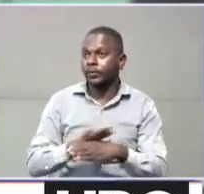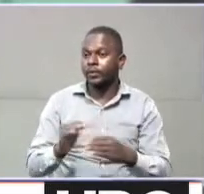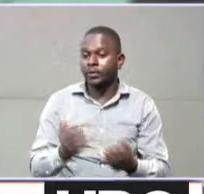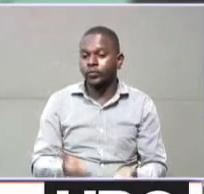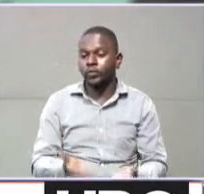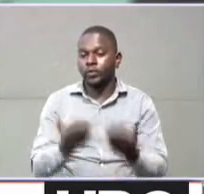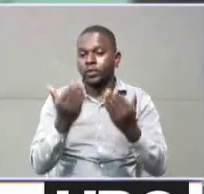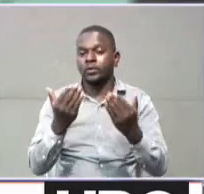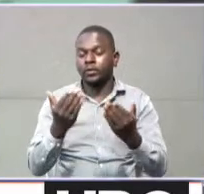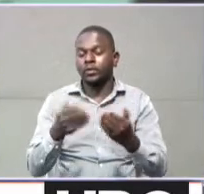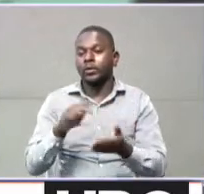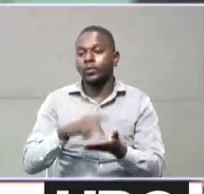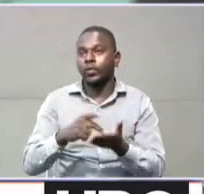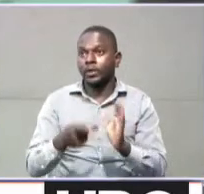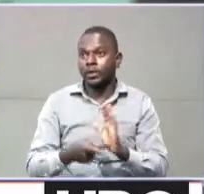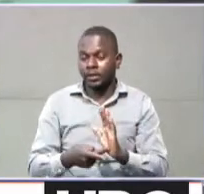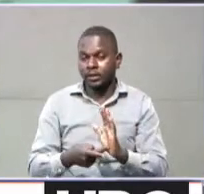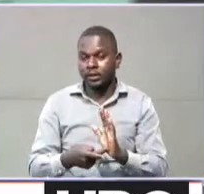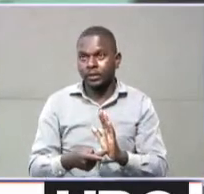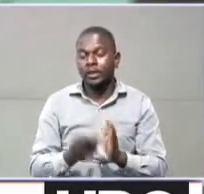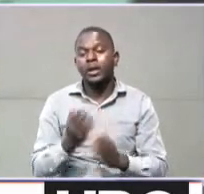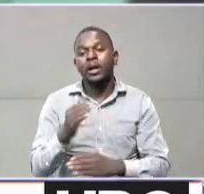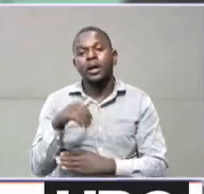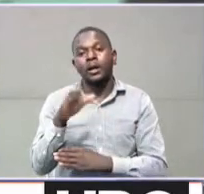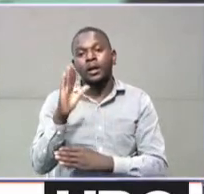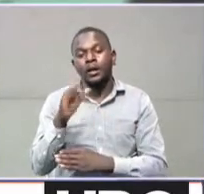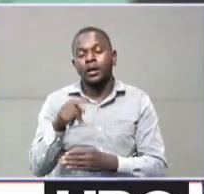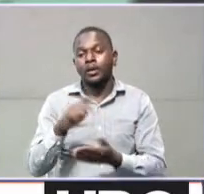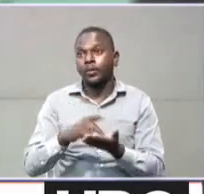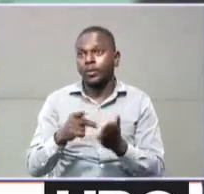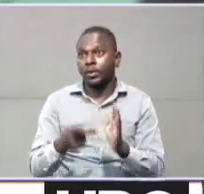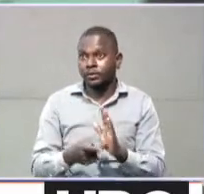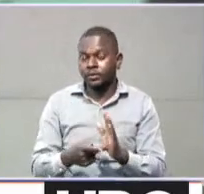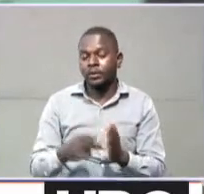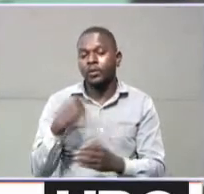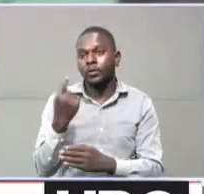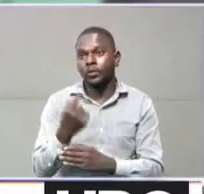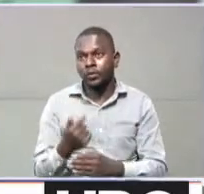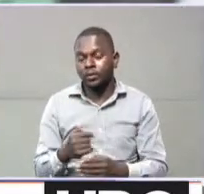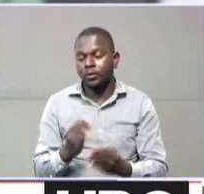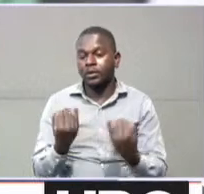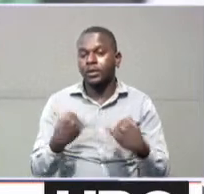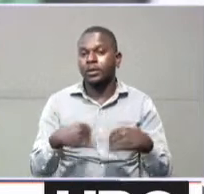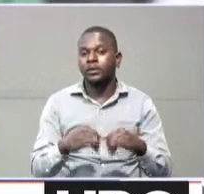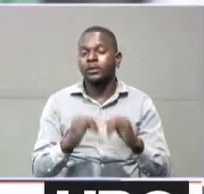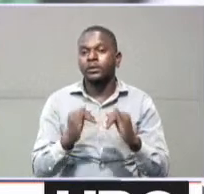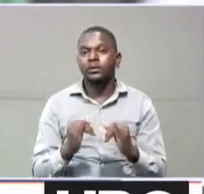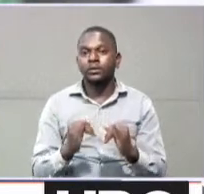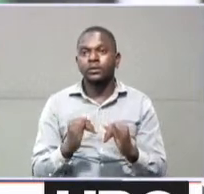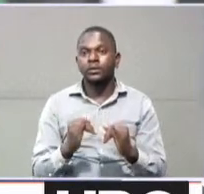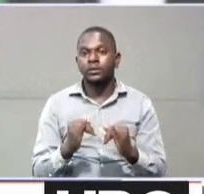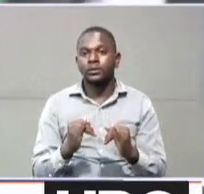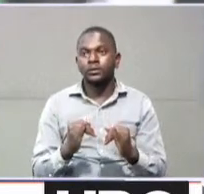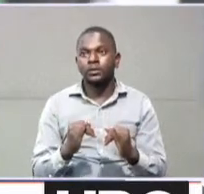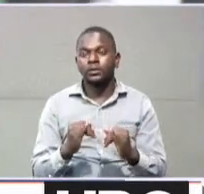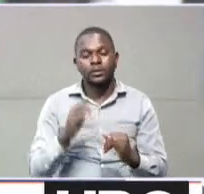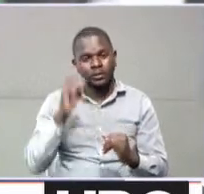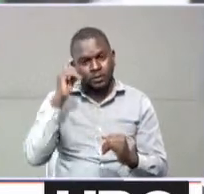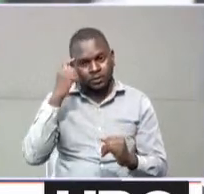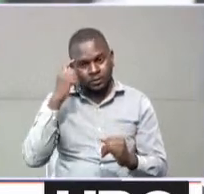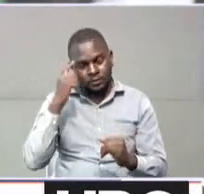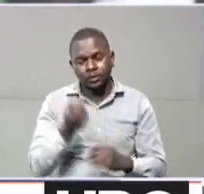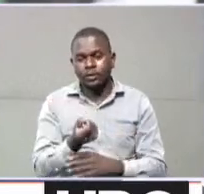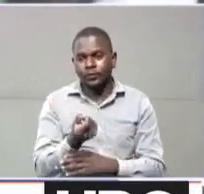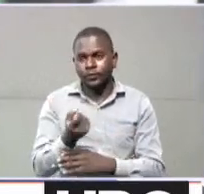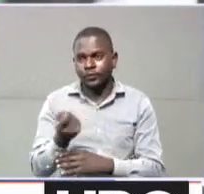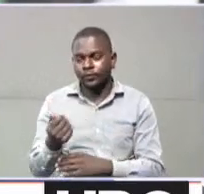subject project a high-end project was only implemented i think in a few